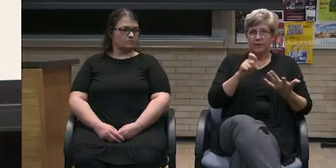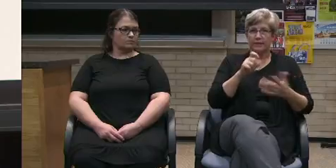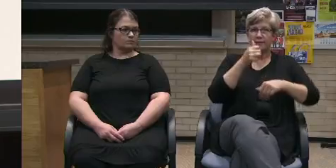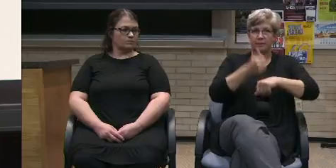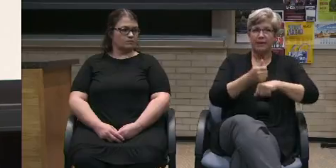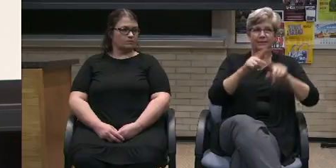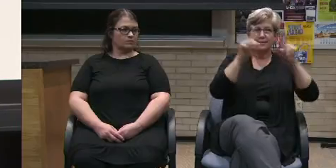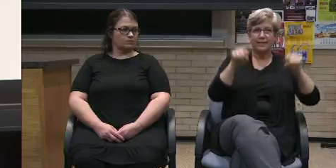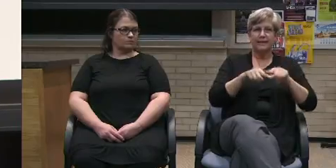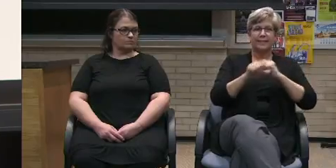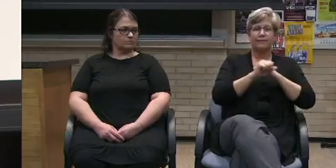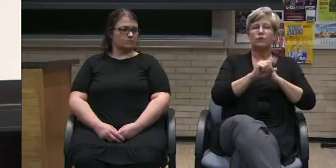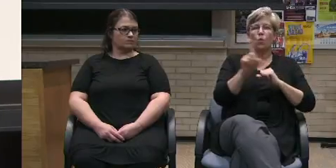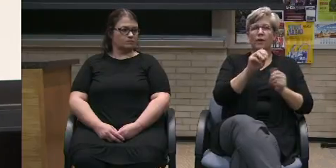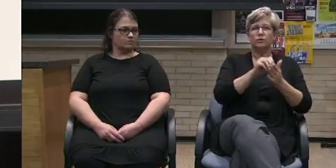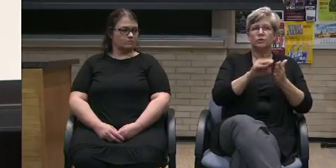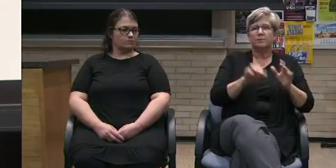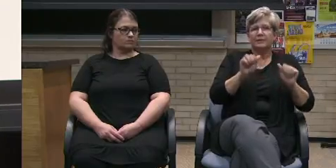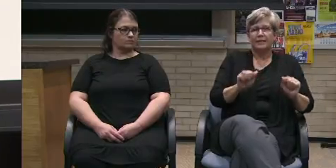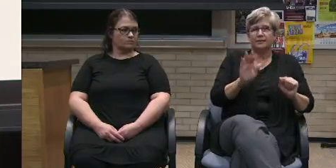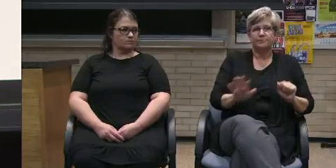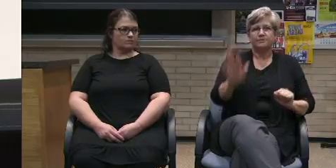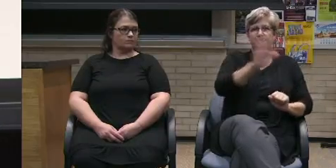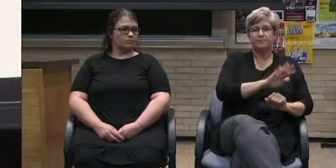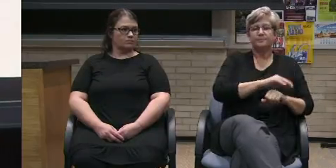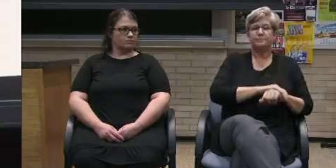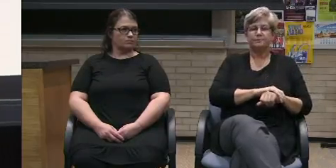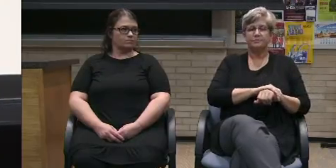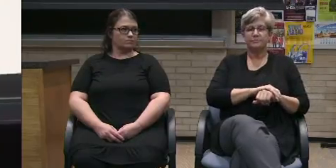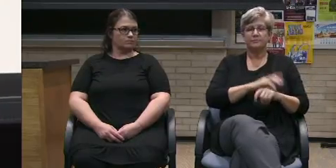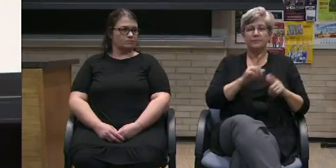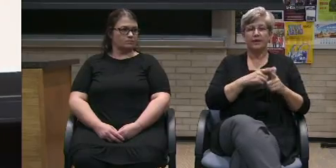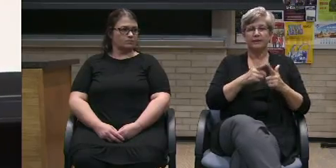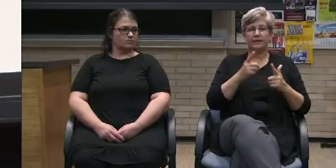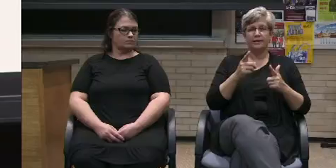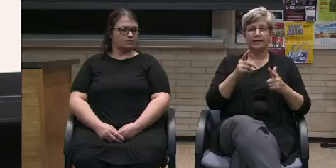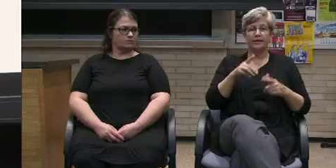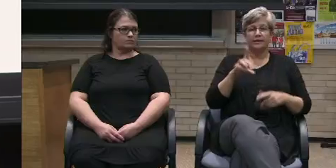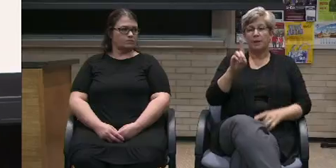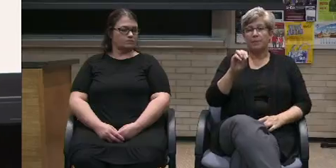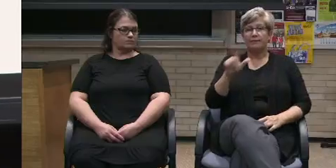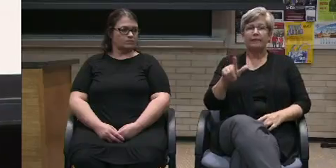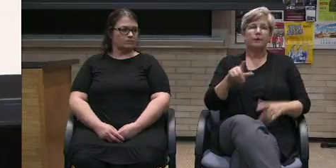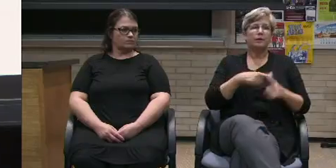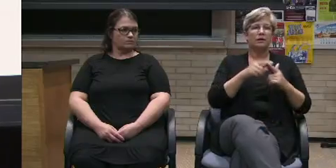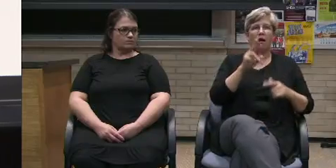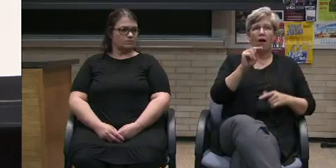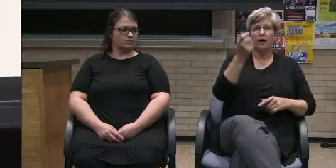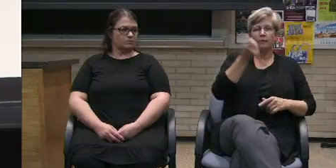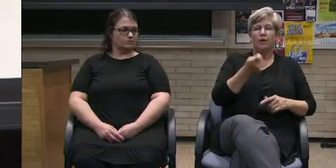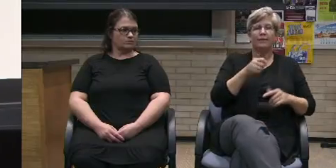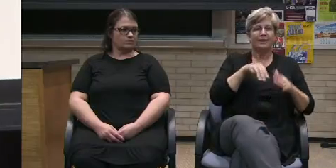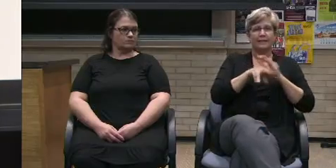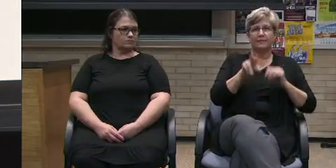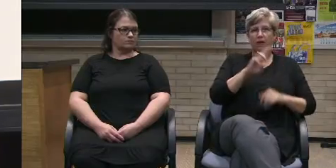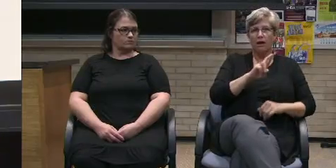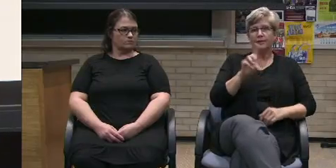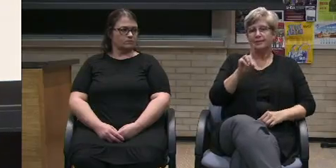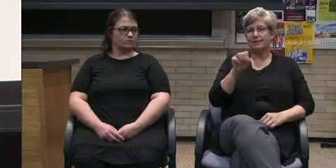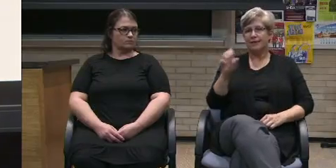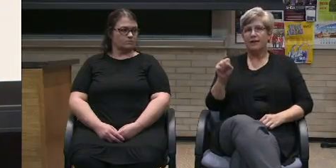students? So employers, and then of course people who need advancement, Department of Labor, unemployment, access VR, DSS,